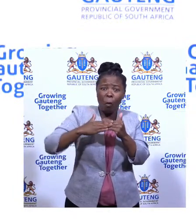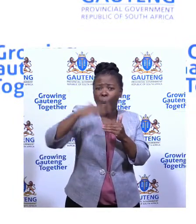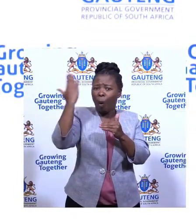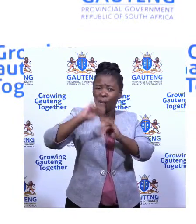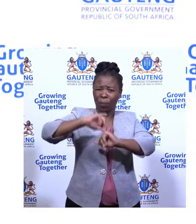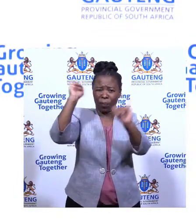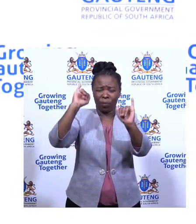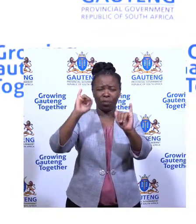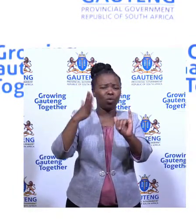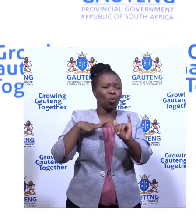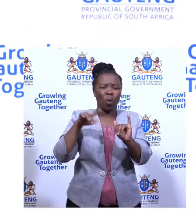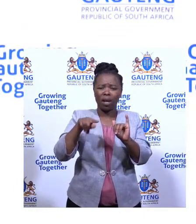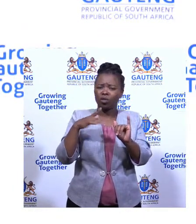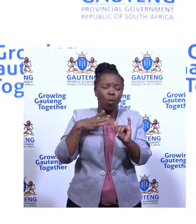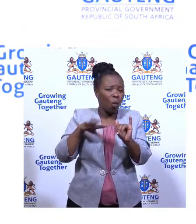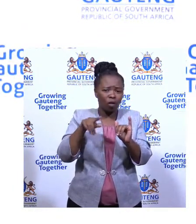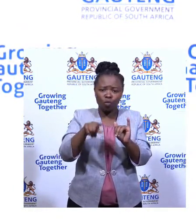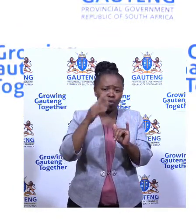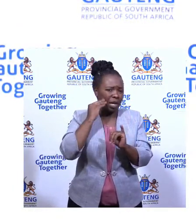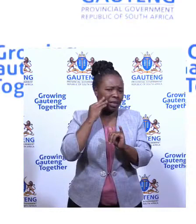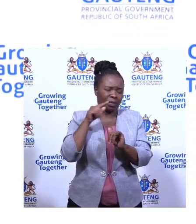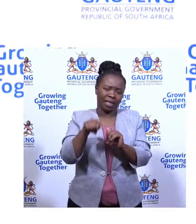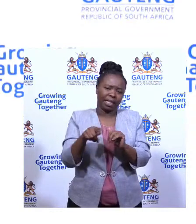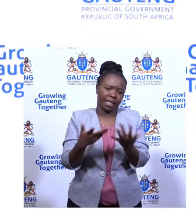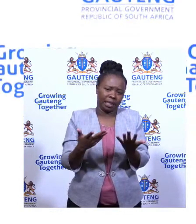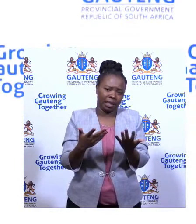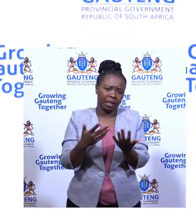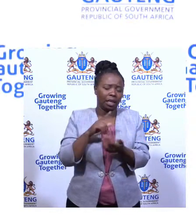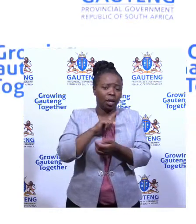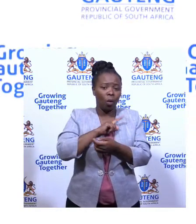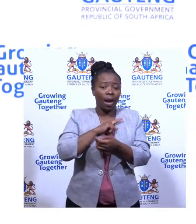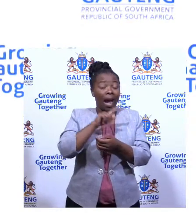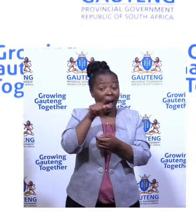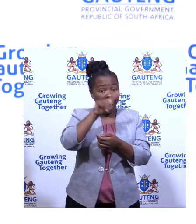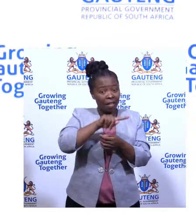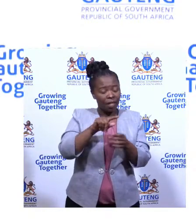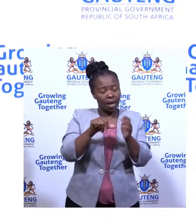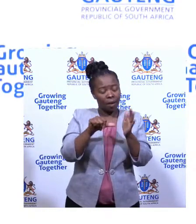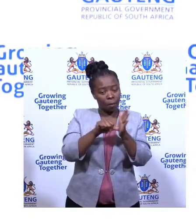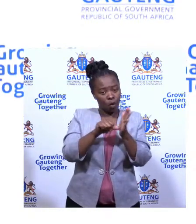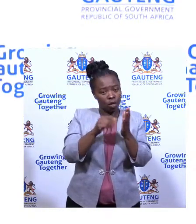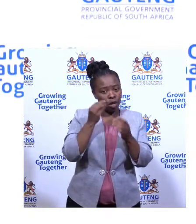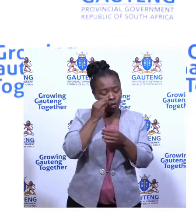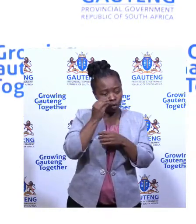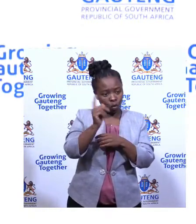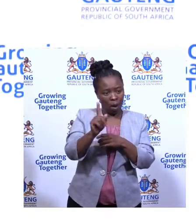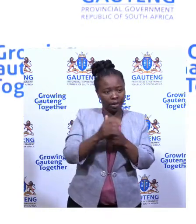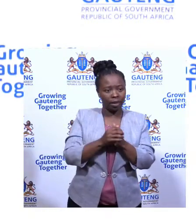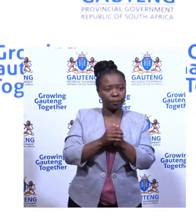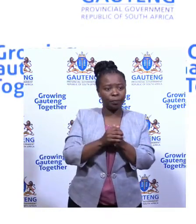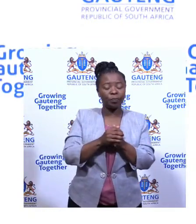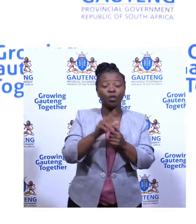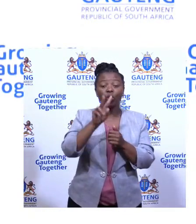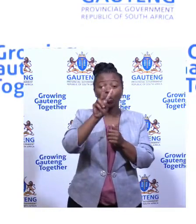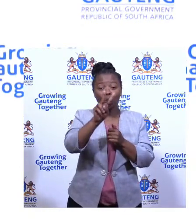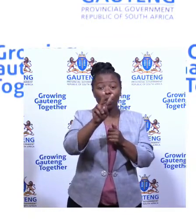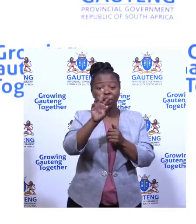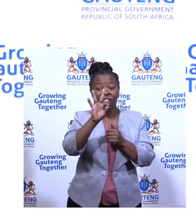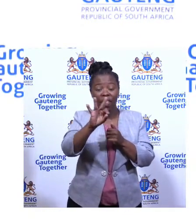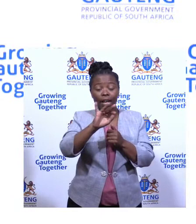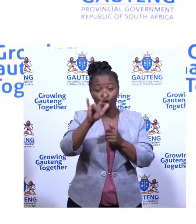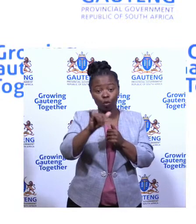We don't want to go through that because the other important news is that on the 23rd